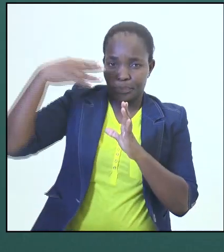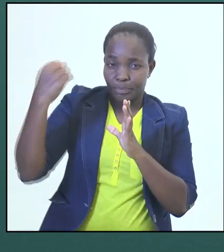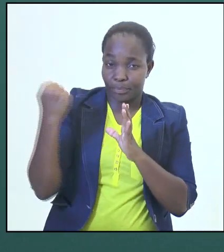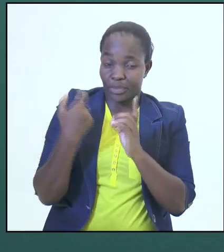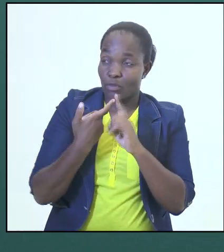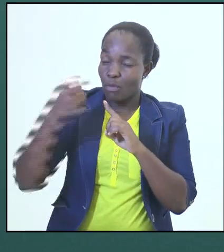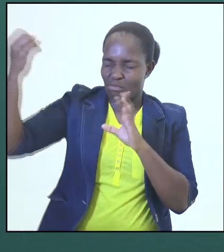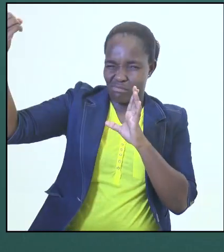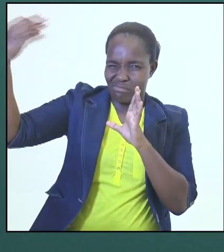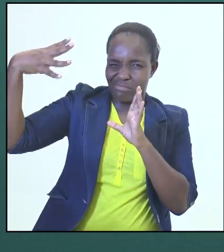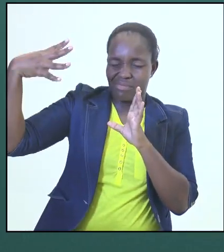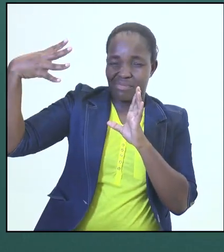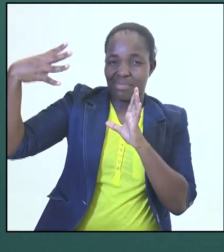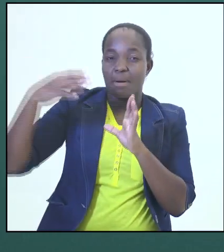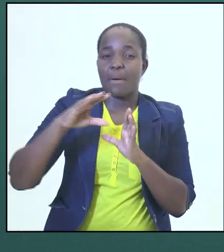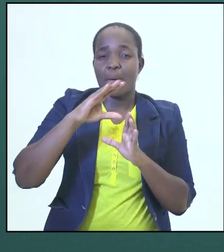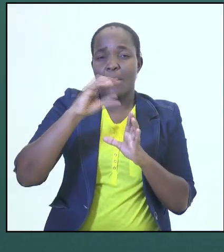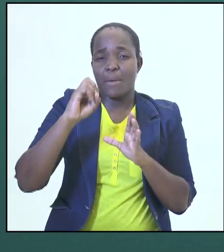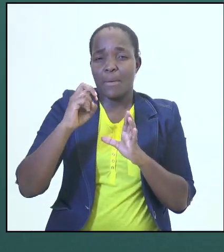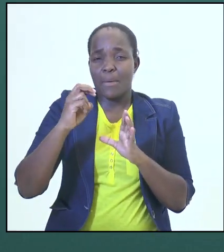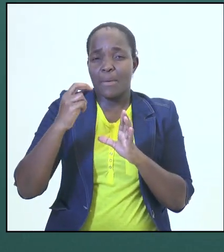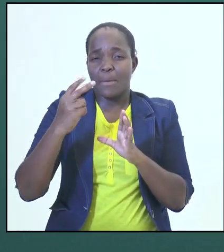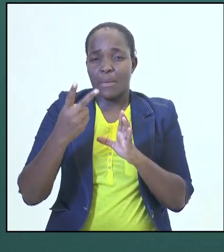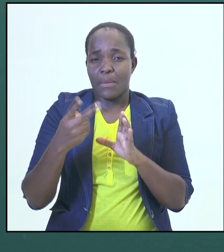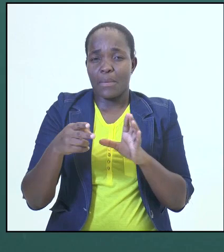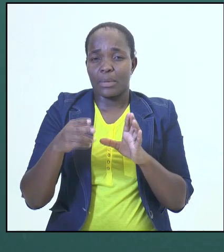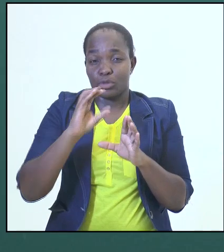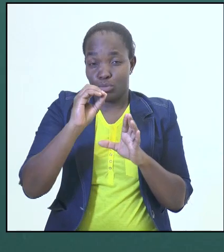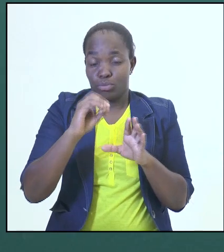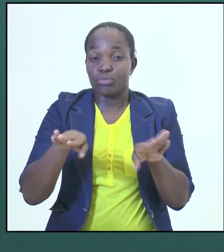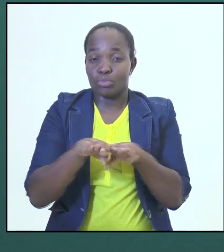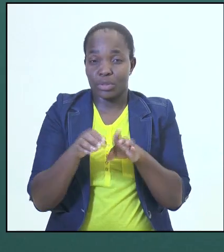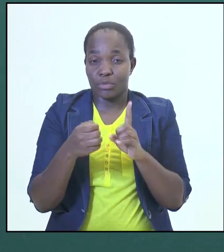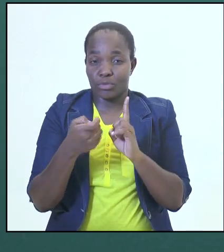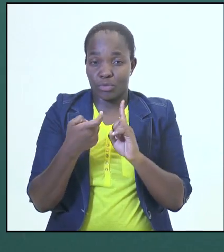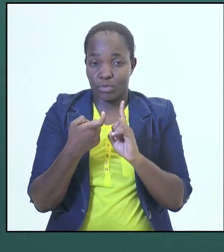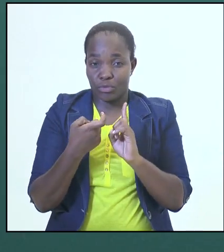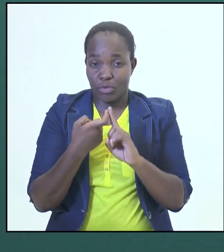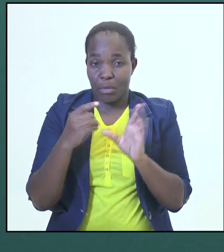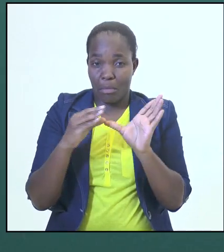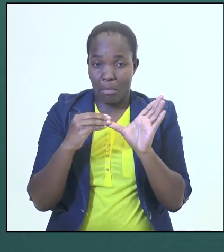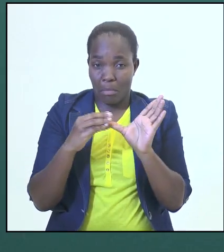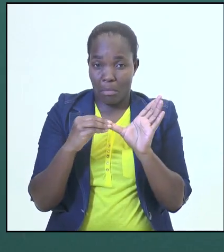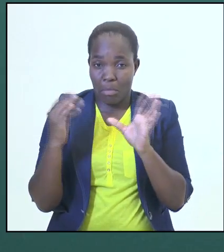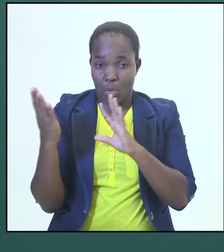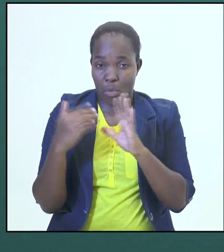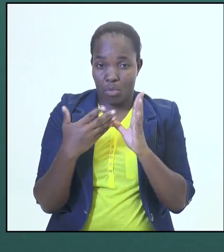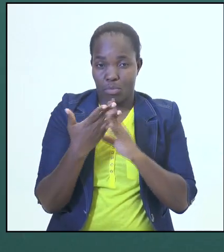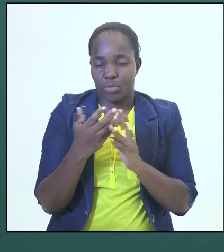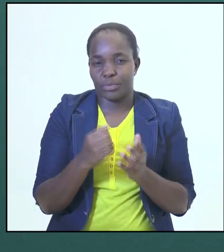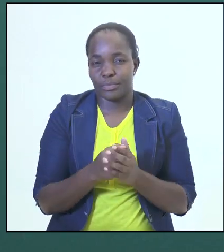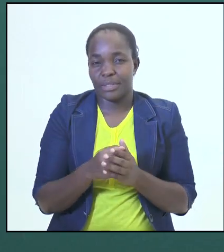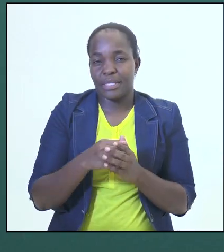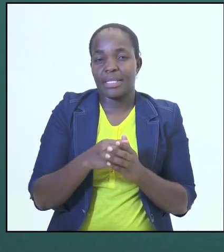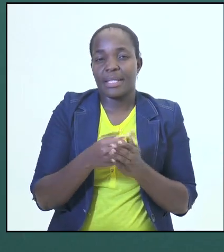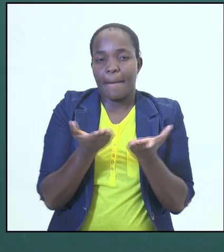sun. The oxygen produced is released into the air from the leaves. The balance equation for